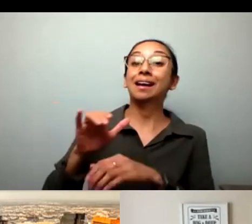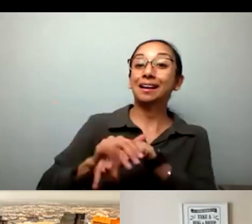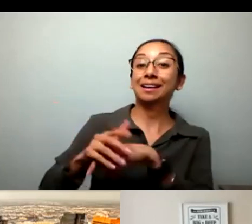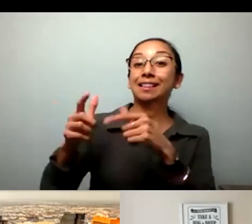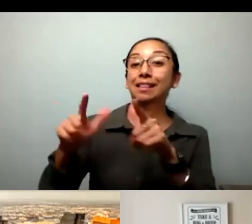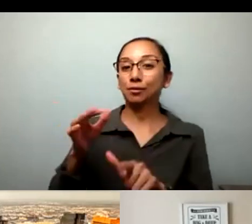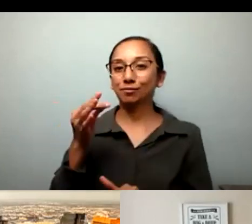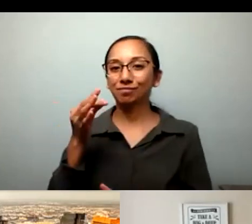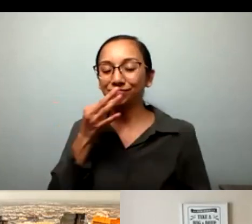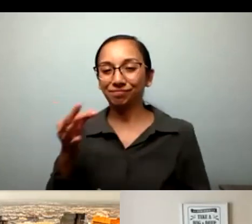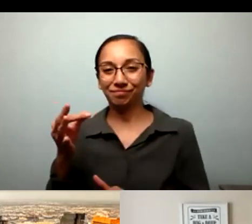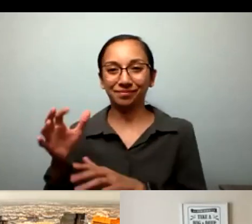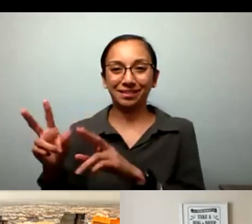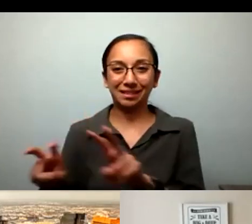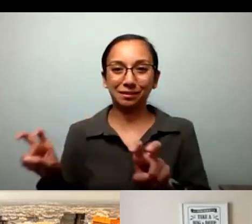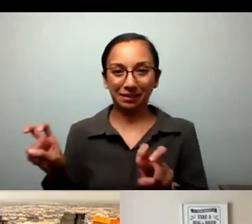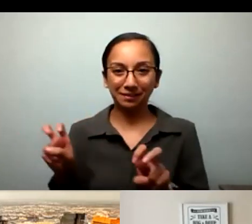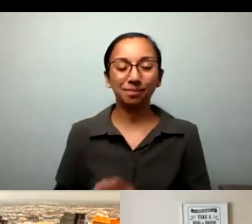Assessment.